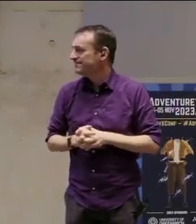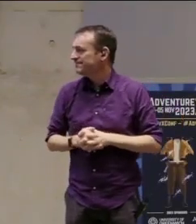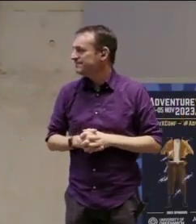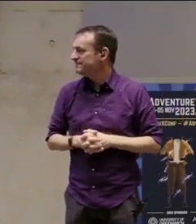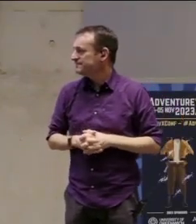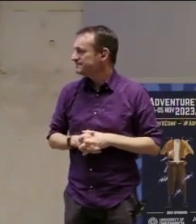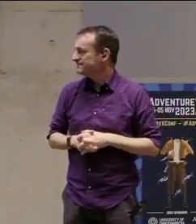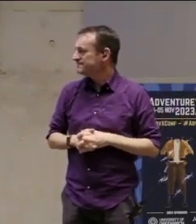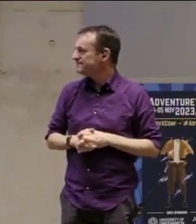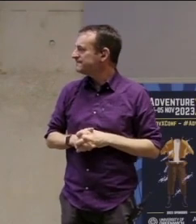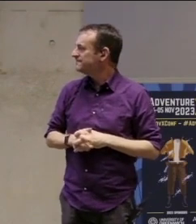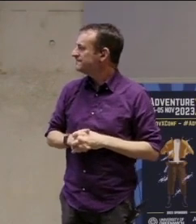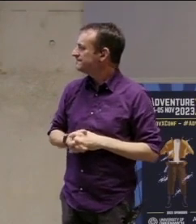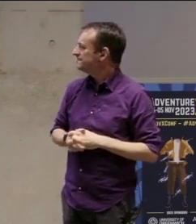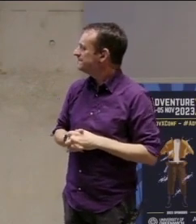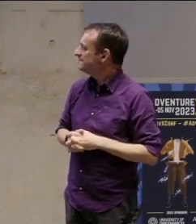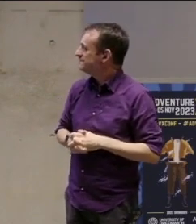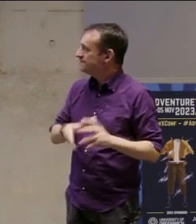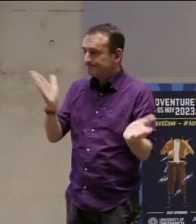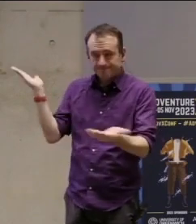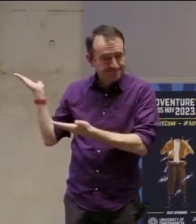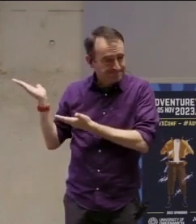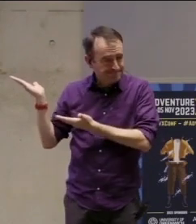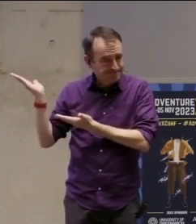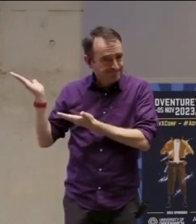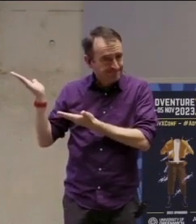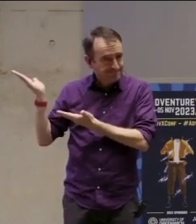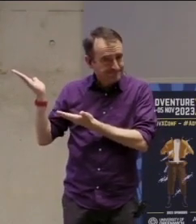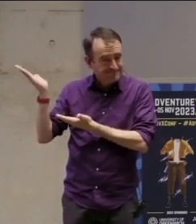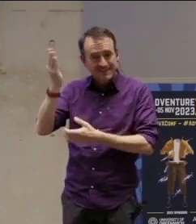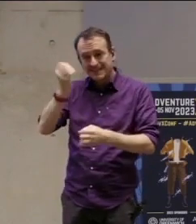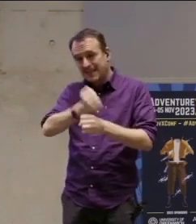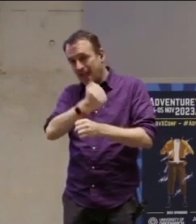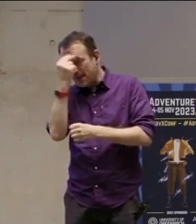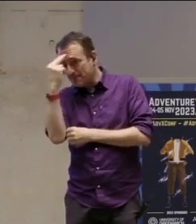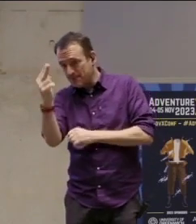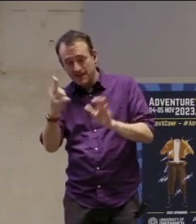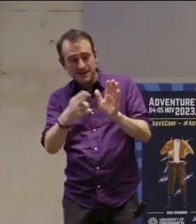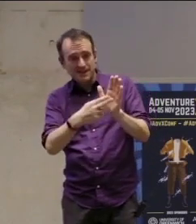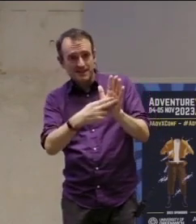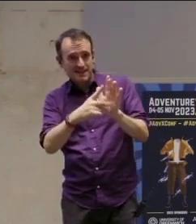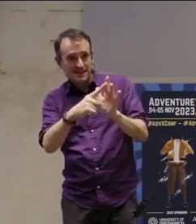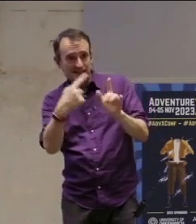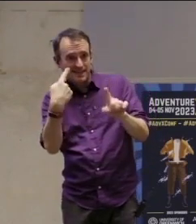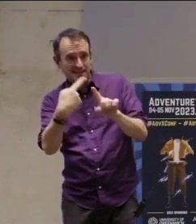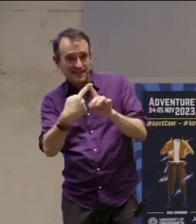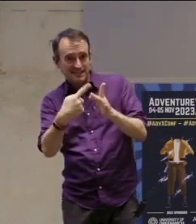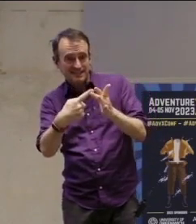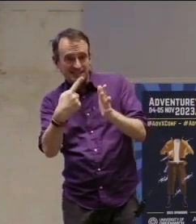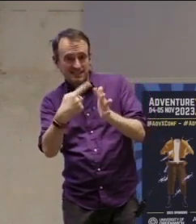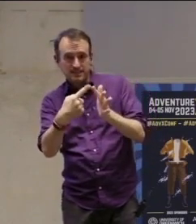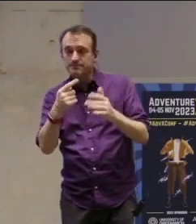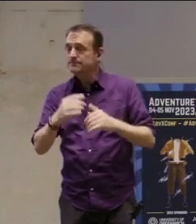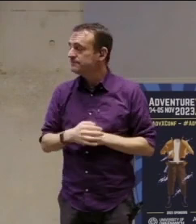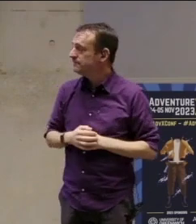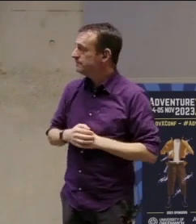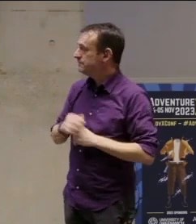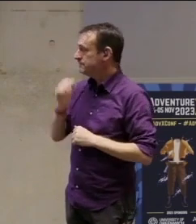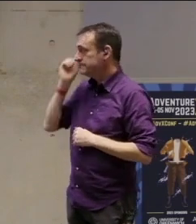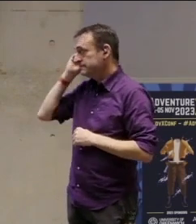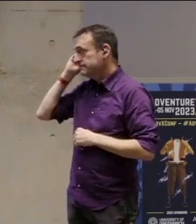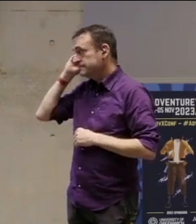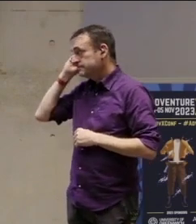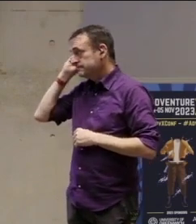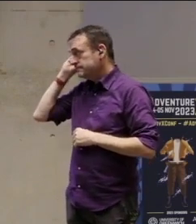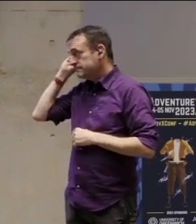If you want to follow NIXIE, the link is over there. And if you have any questions, if there